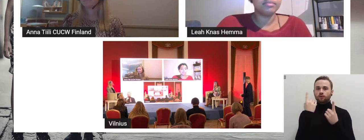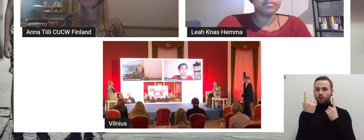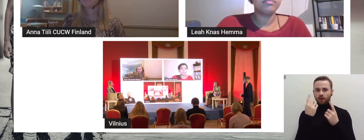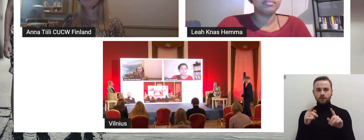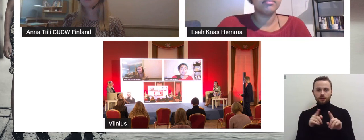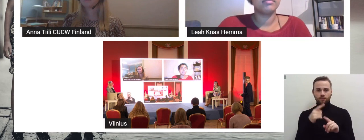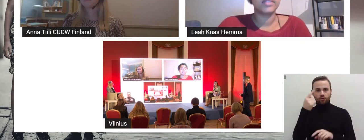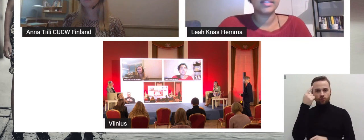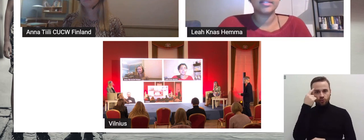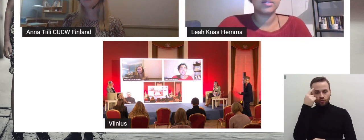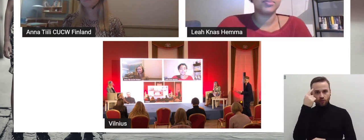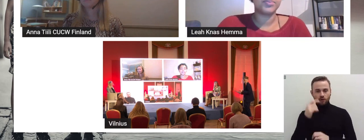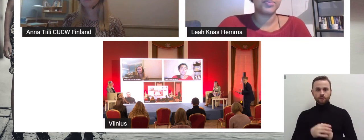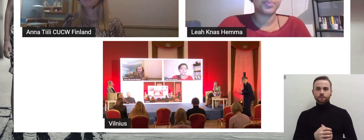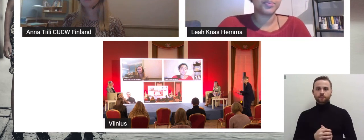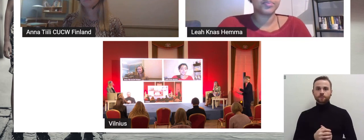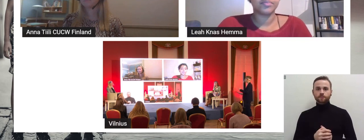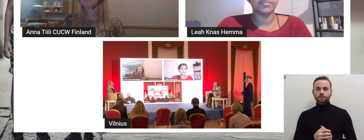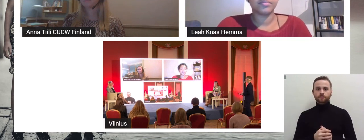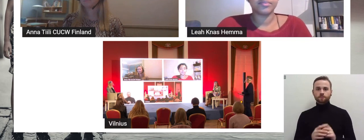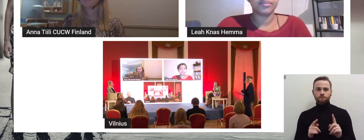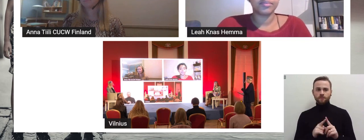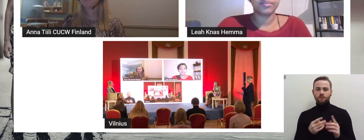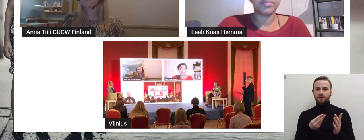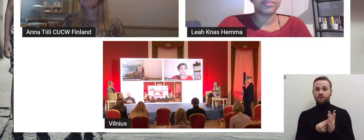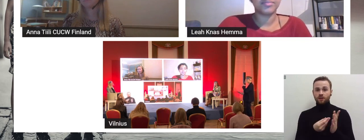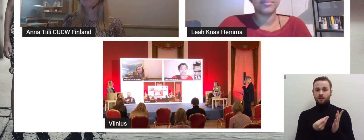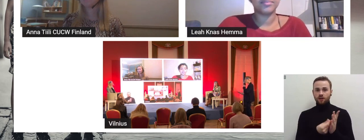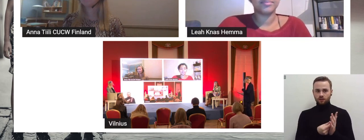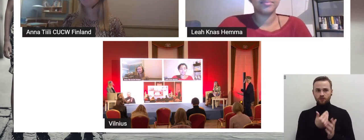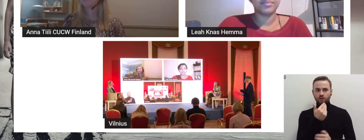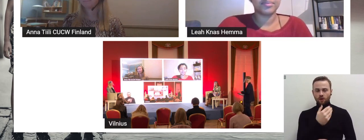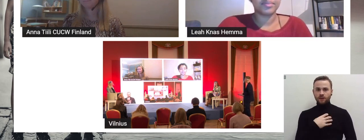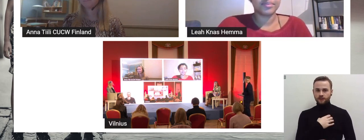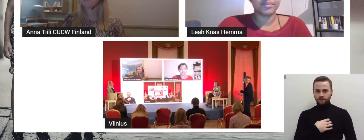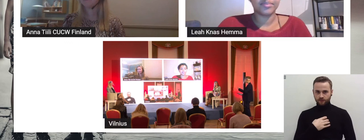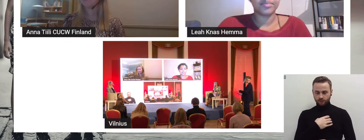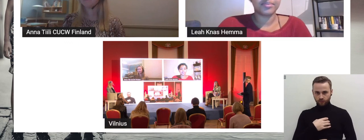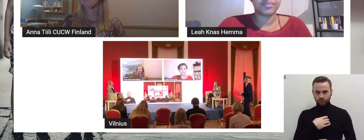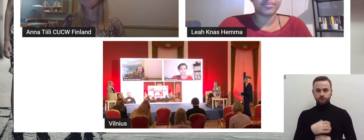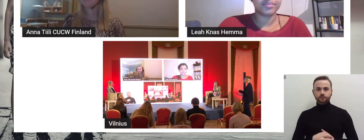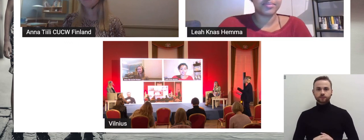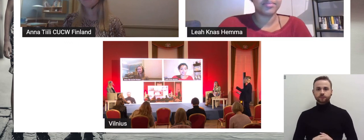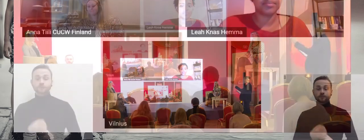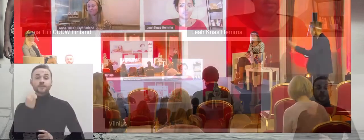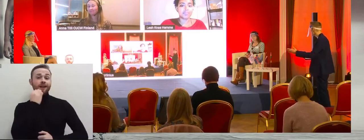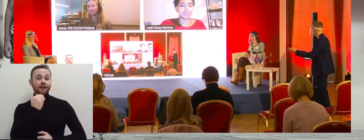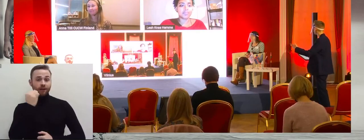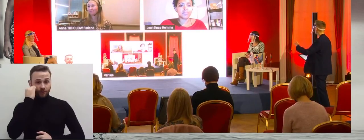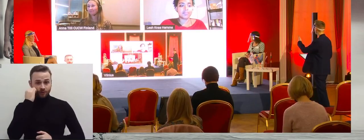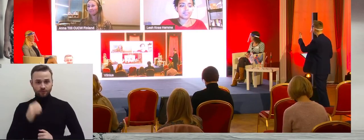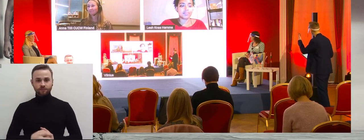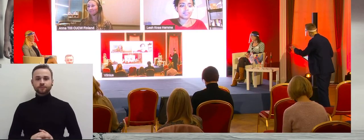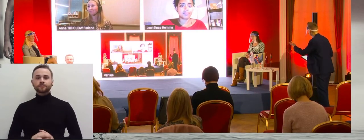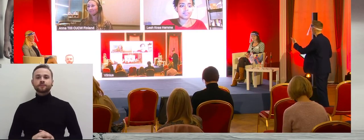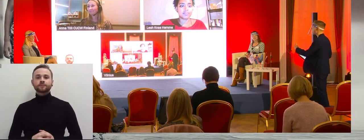Thank you. Yeah. So thank you so much, guys, for just a super inspiring discussion panel. Thank you all so much.